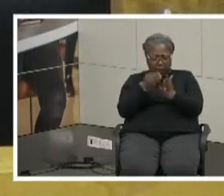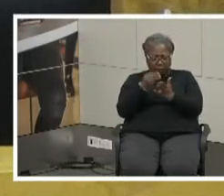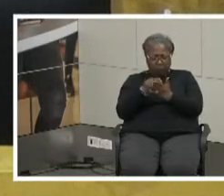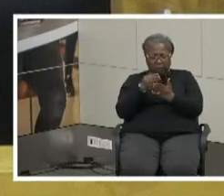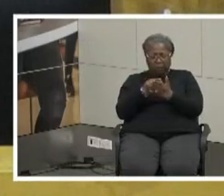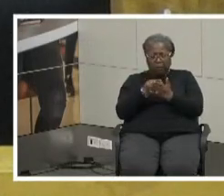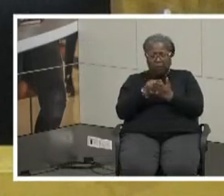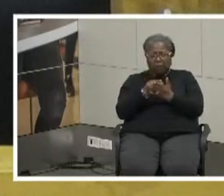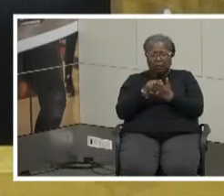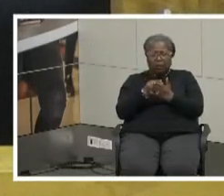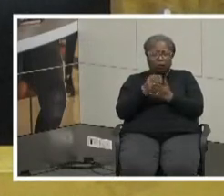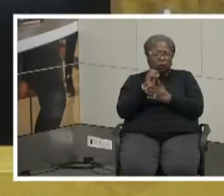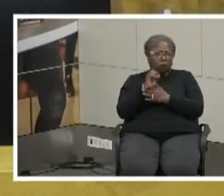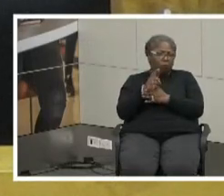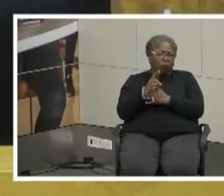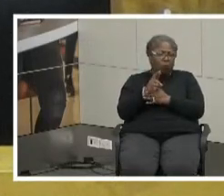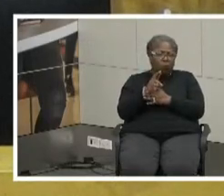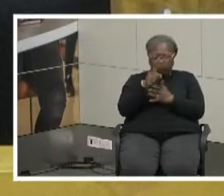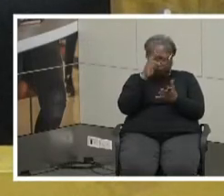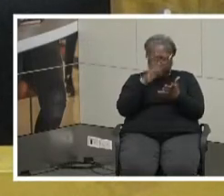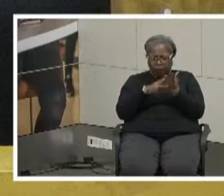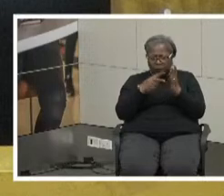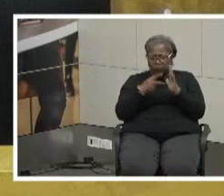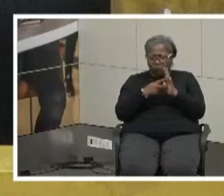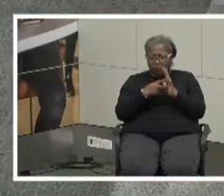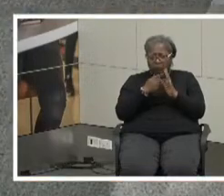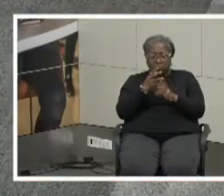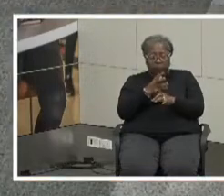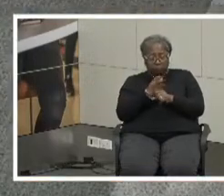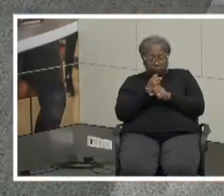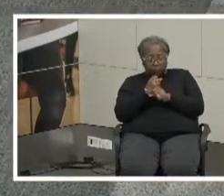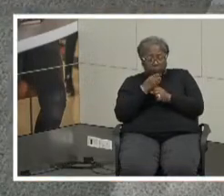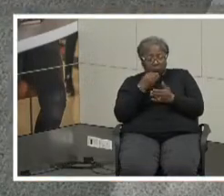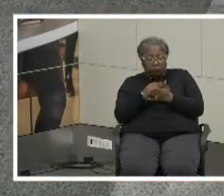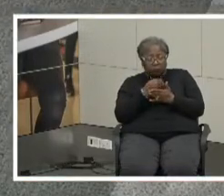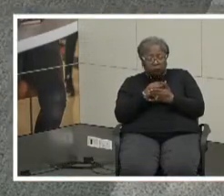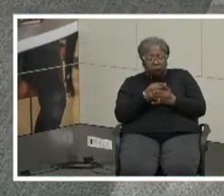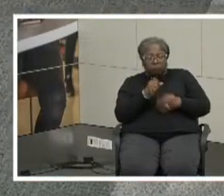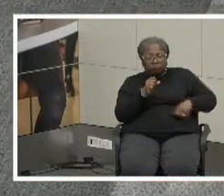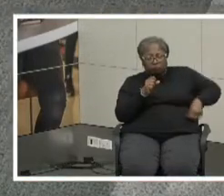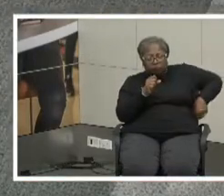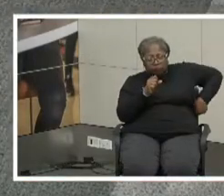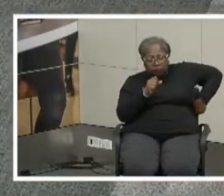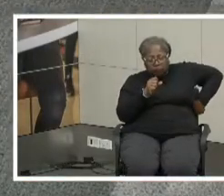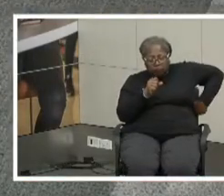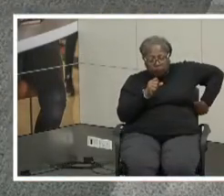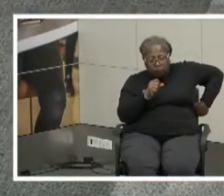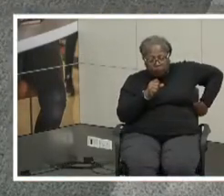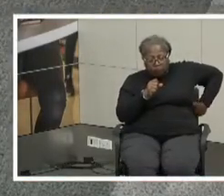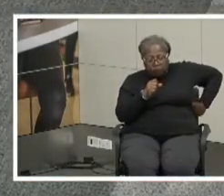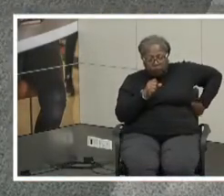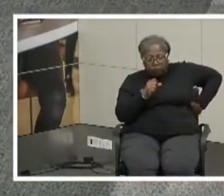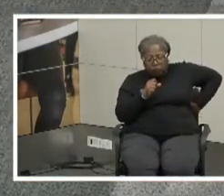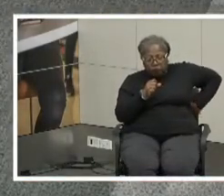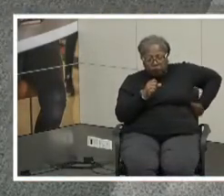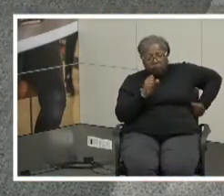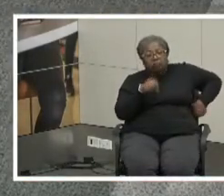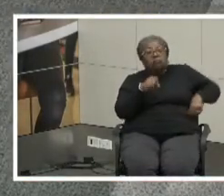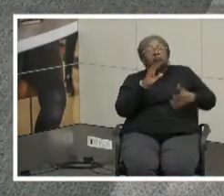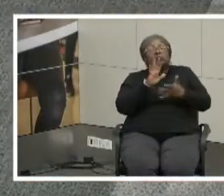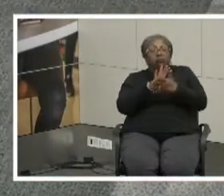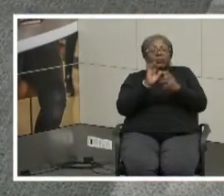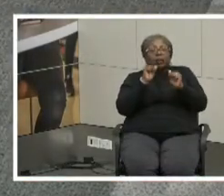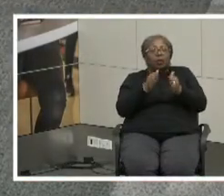for particular event or purpose and then they receive the funding so um so yeah uh